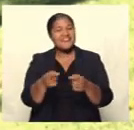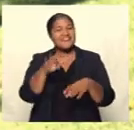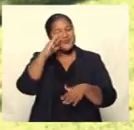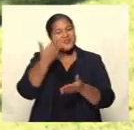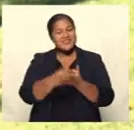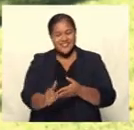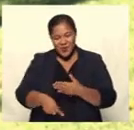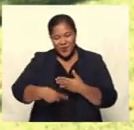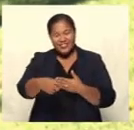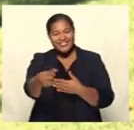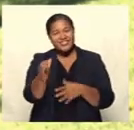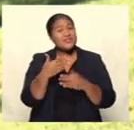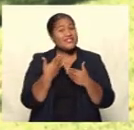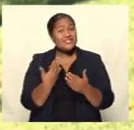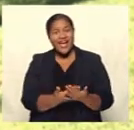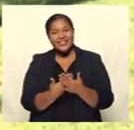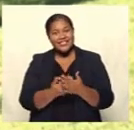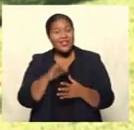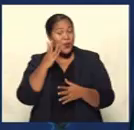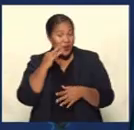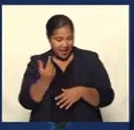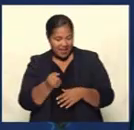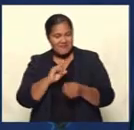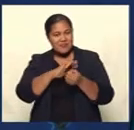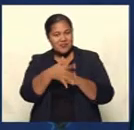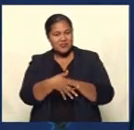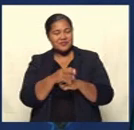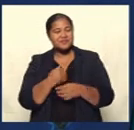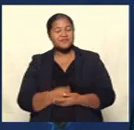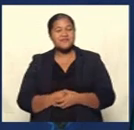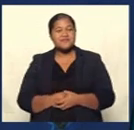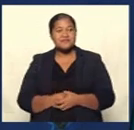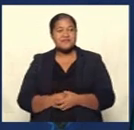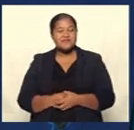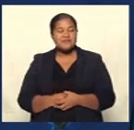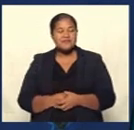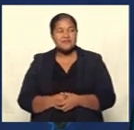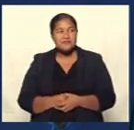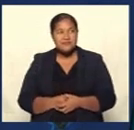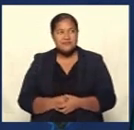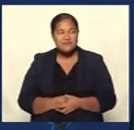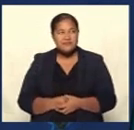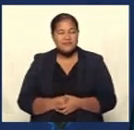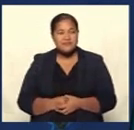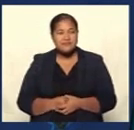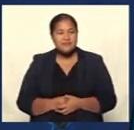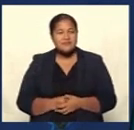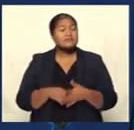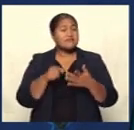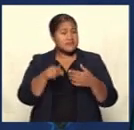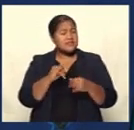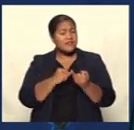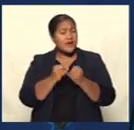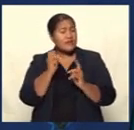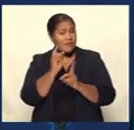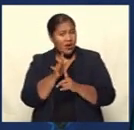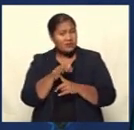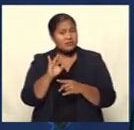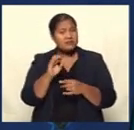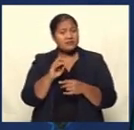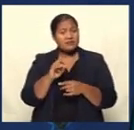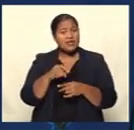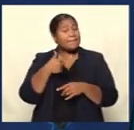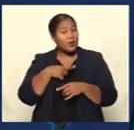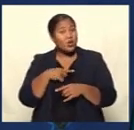their studies amidst this pandemic. That would be really great, because what happens is that it will allow students,